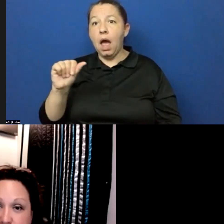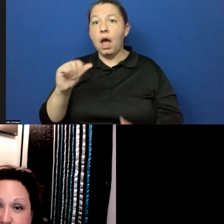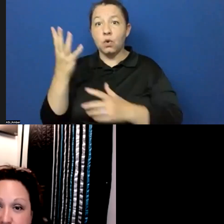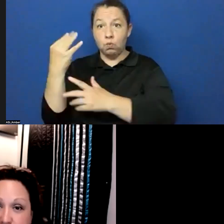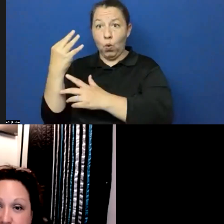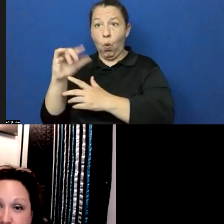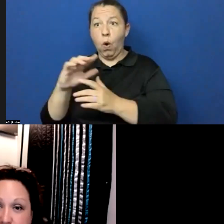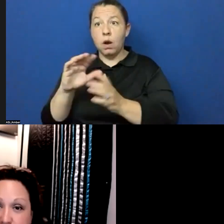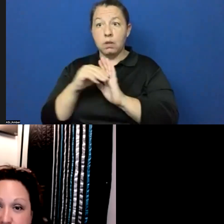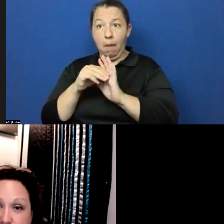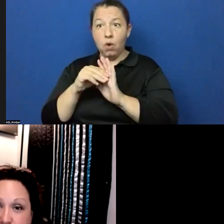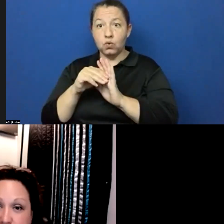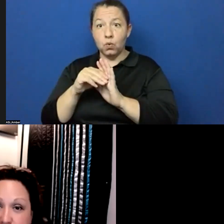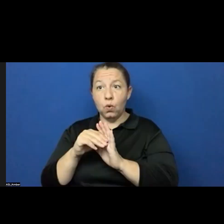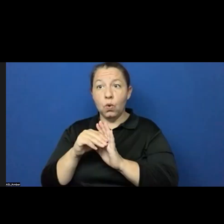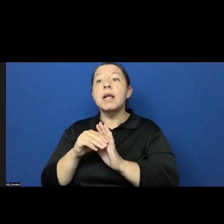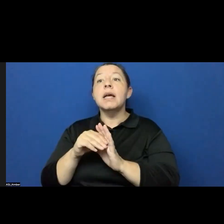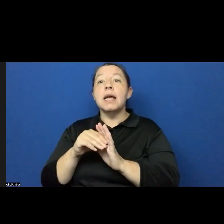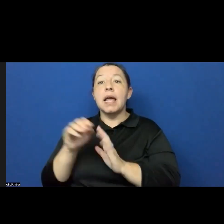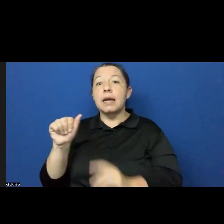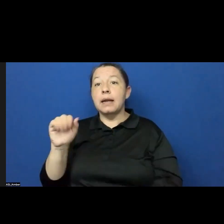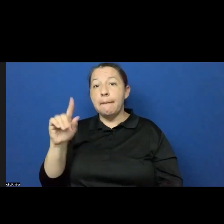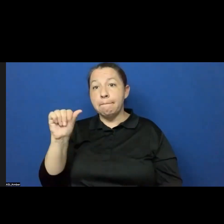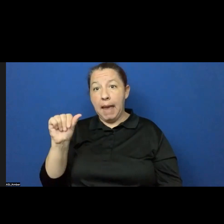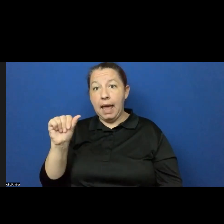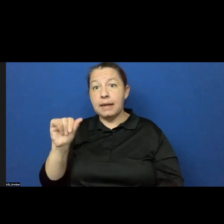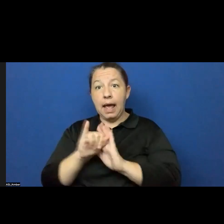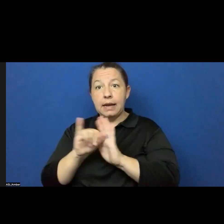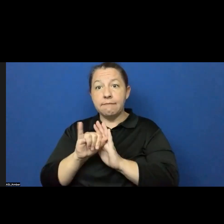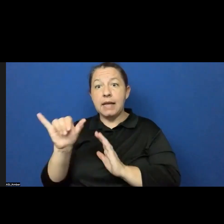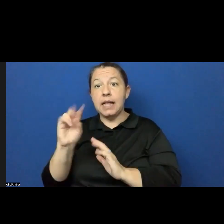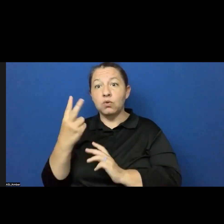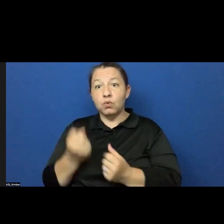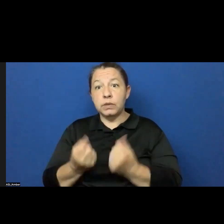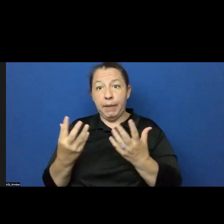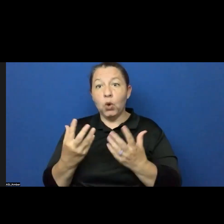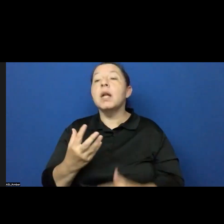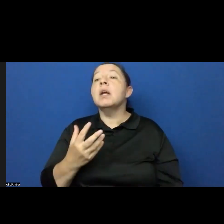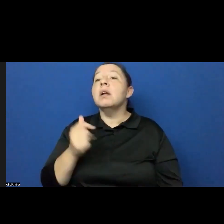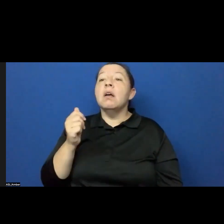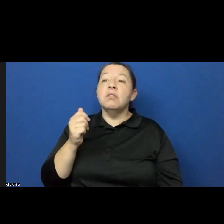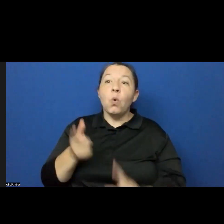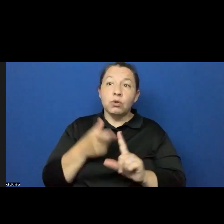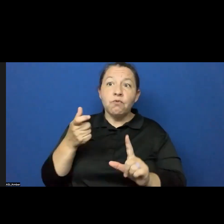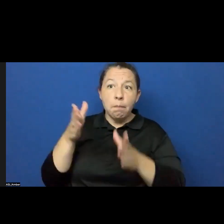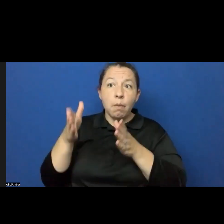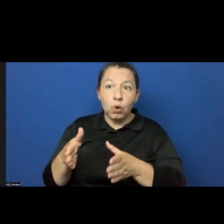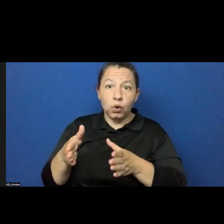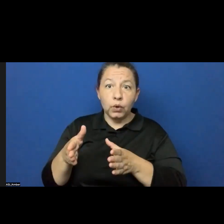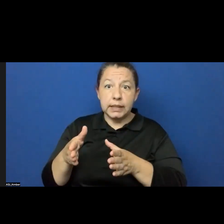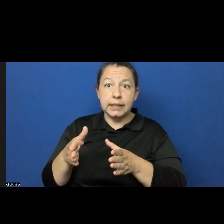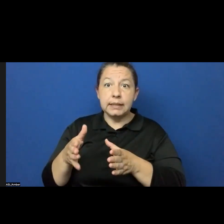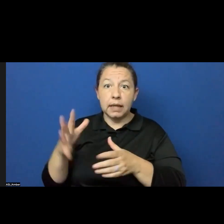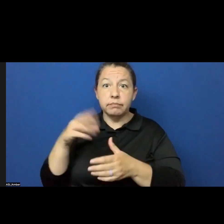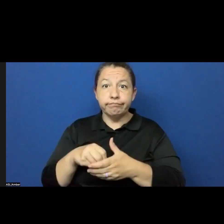and Amanda identifies as two spirits. So it's coming from a person that is, so, you